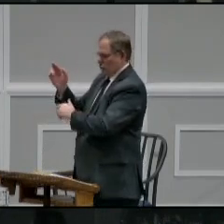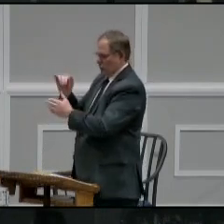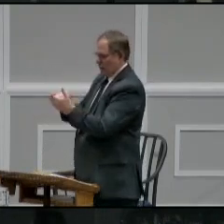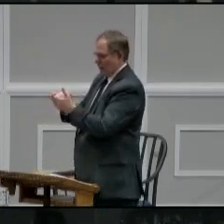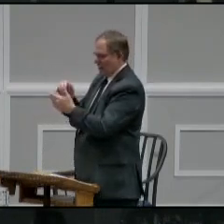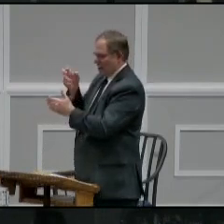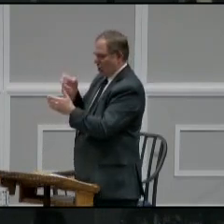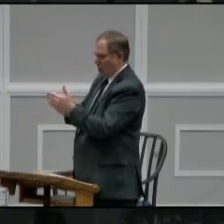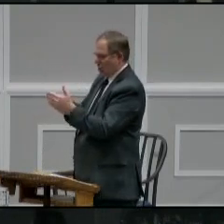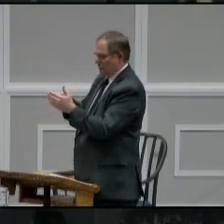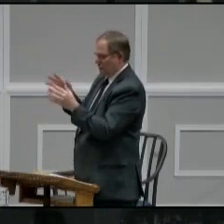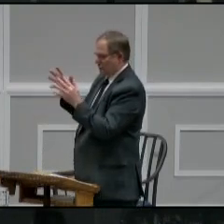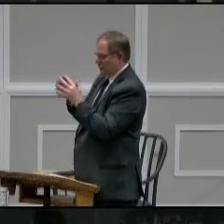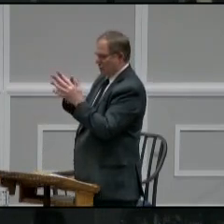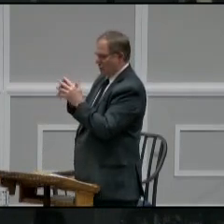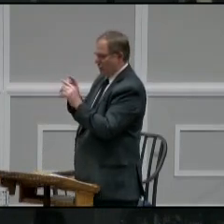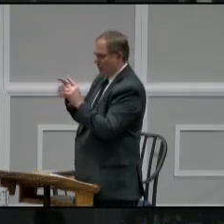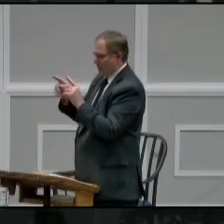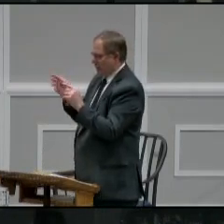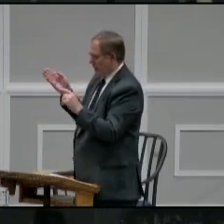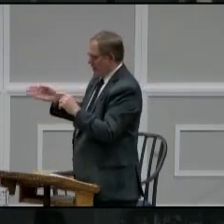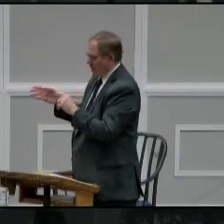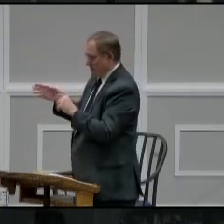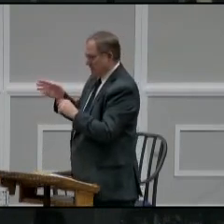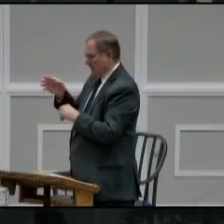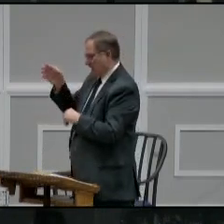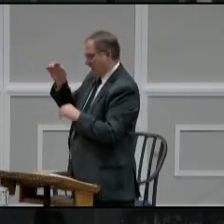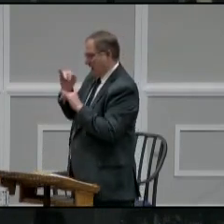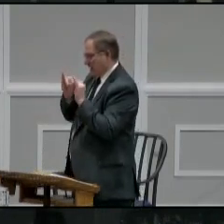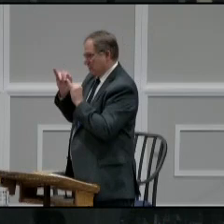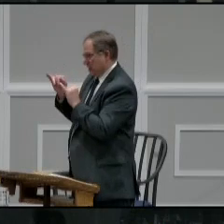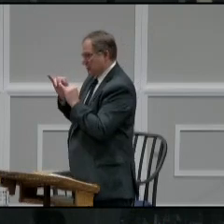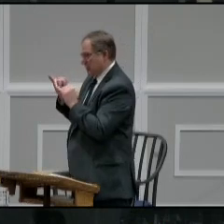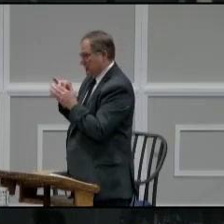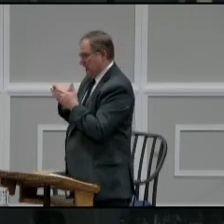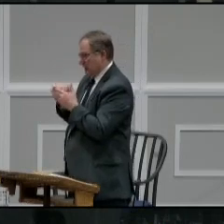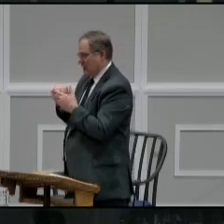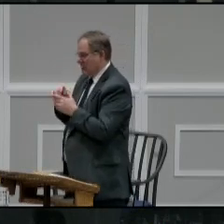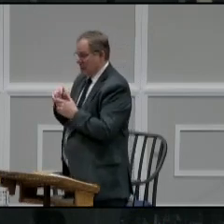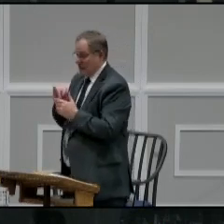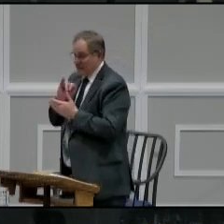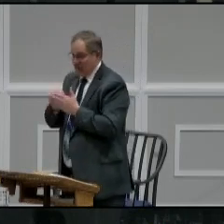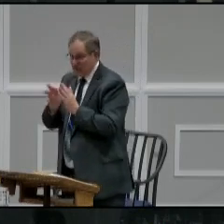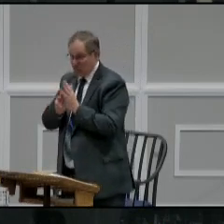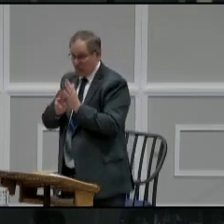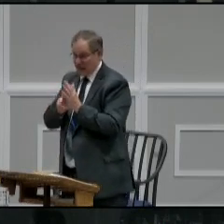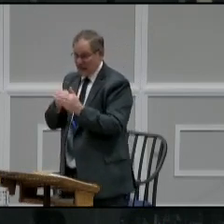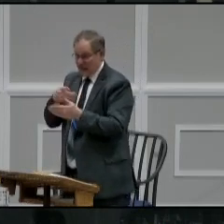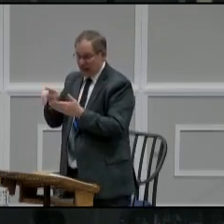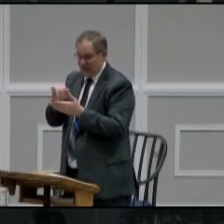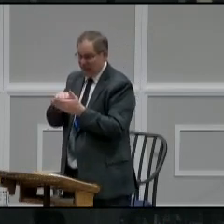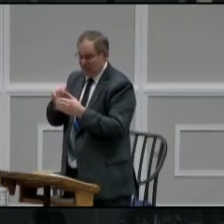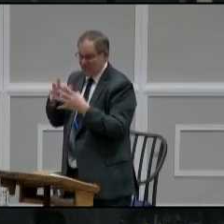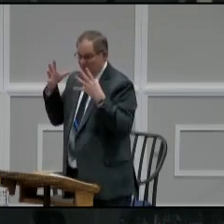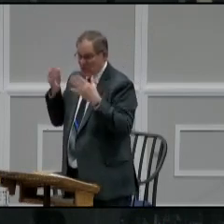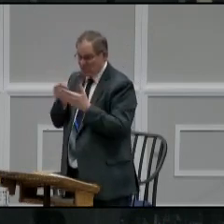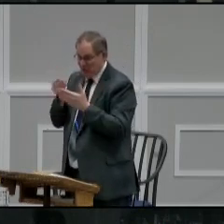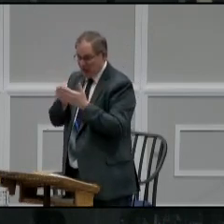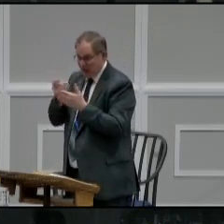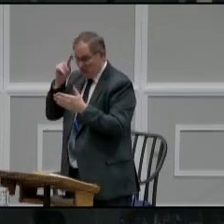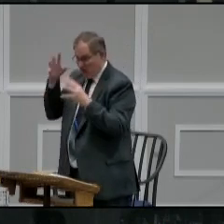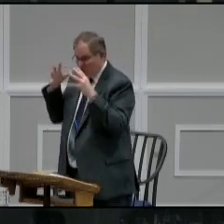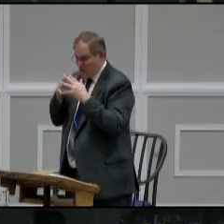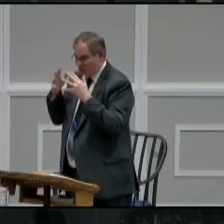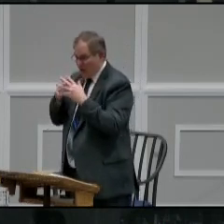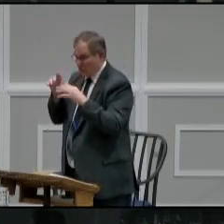was a man, an individual. I'm assuming it was a man. I'm not sure. It was an individual who was willing to pay $500,000 for a football to